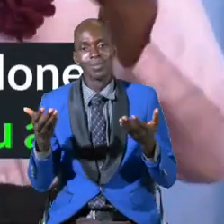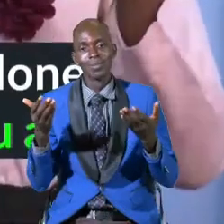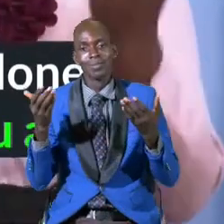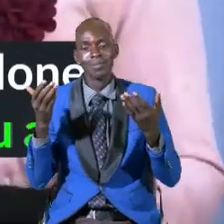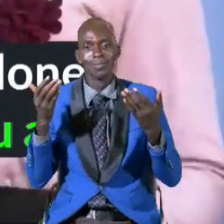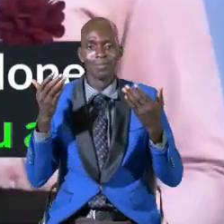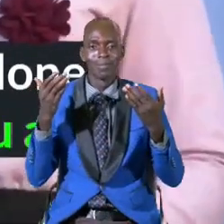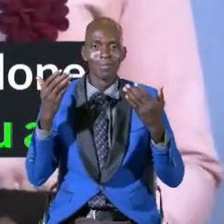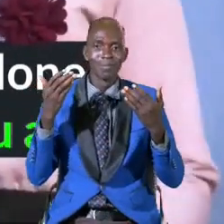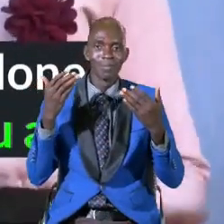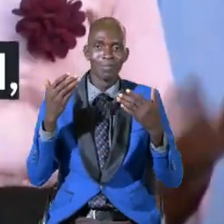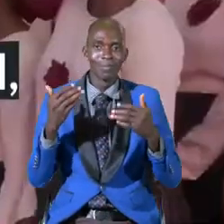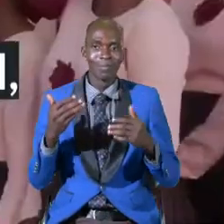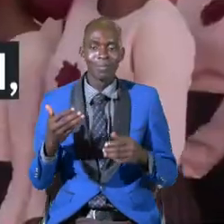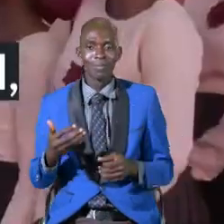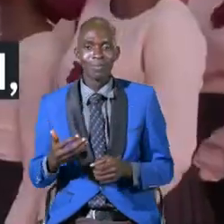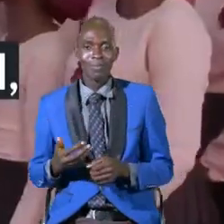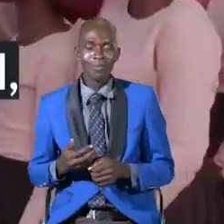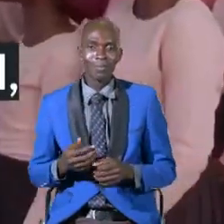come. And we thank the